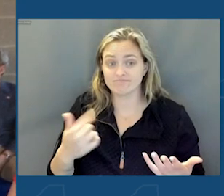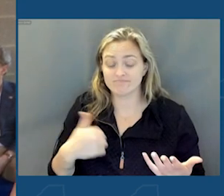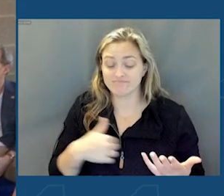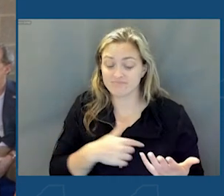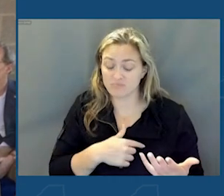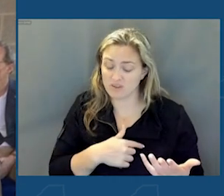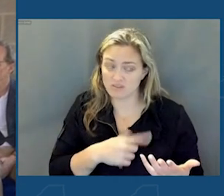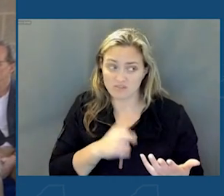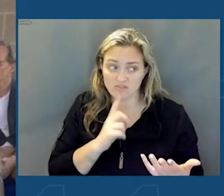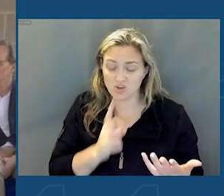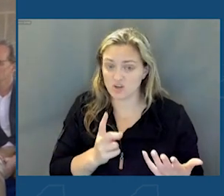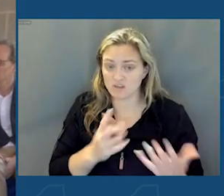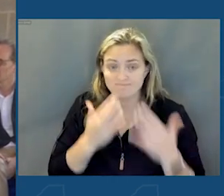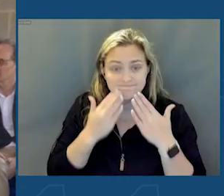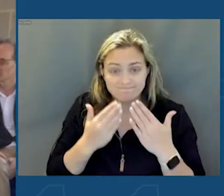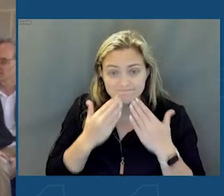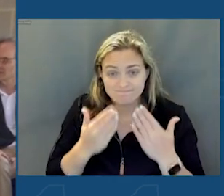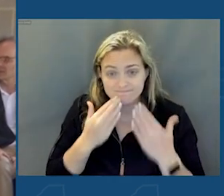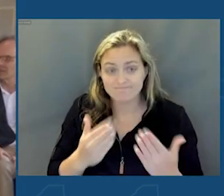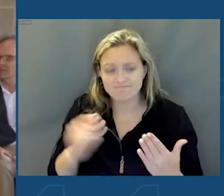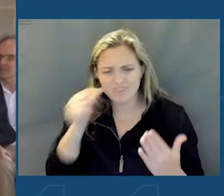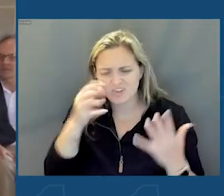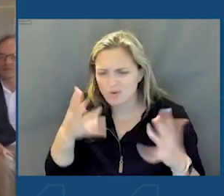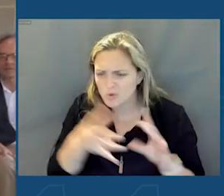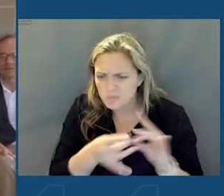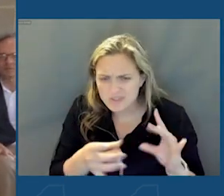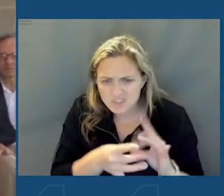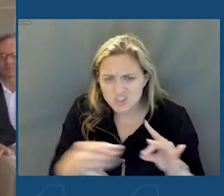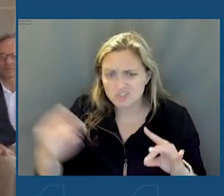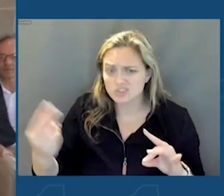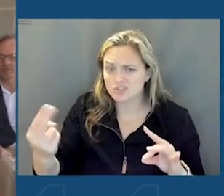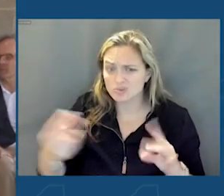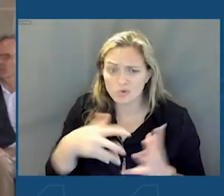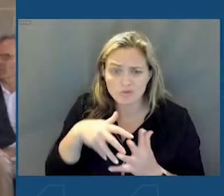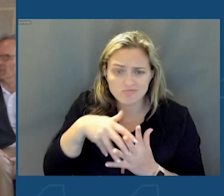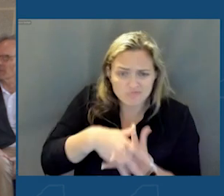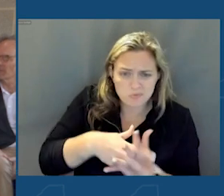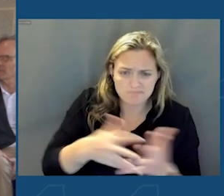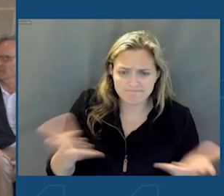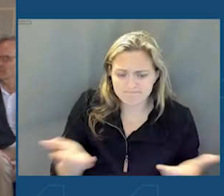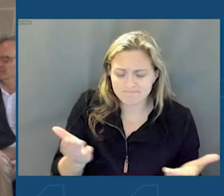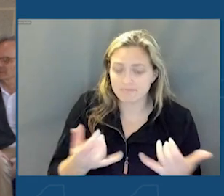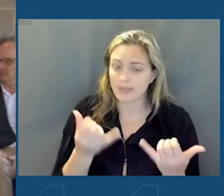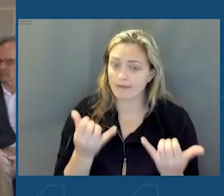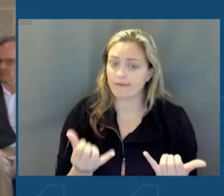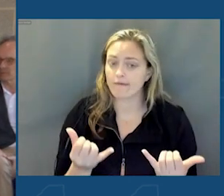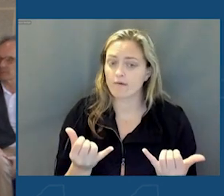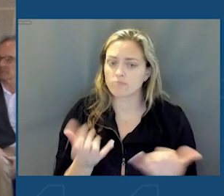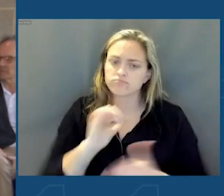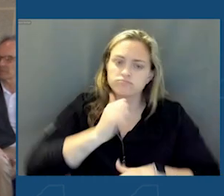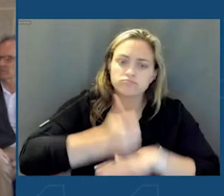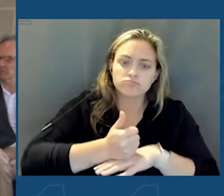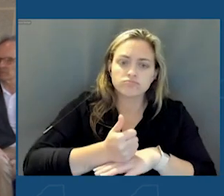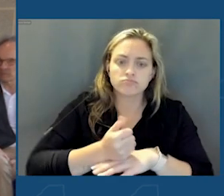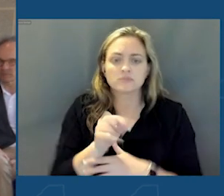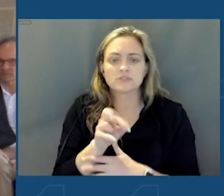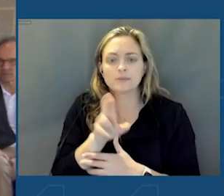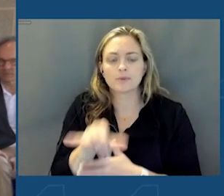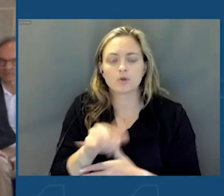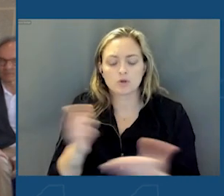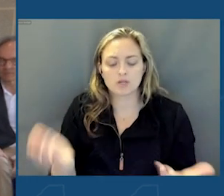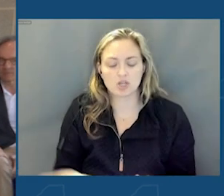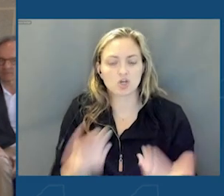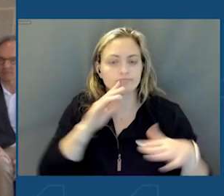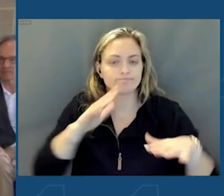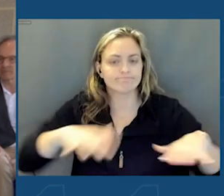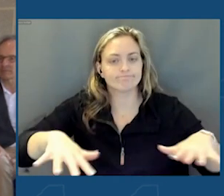extremely grateful. As the governor mentioned, our historic roots here, and now establishing a cemetery on this hallowed